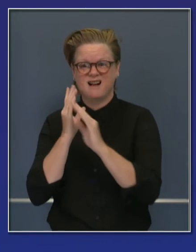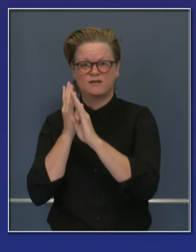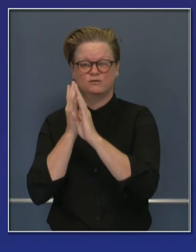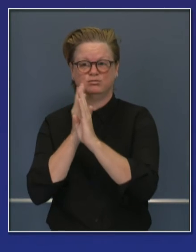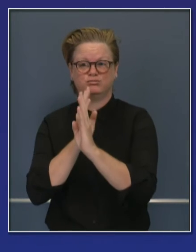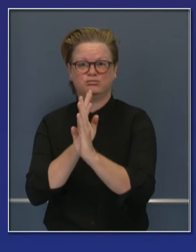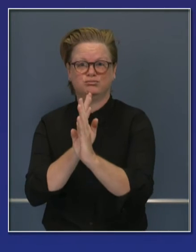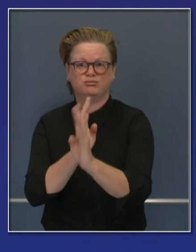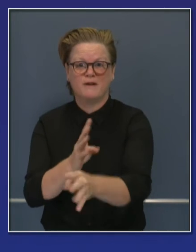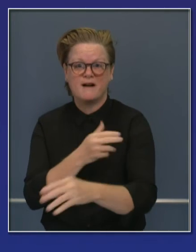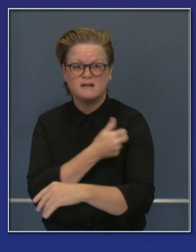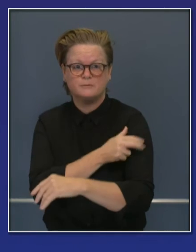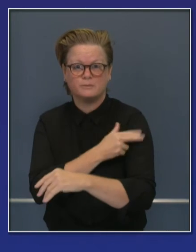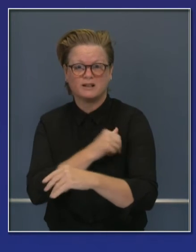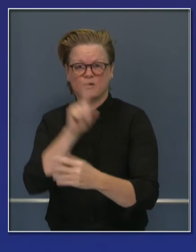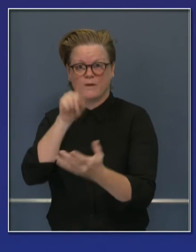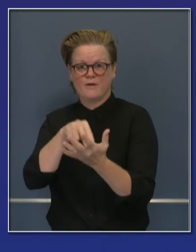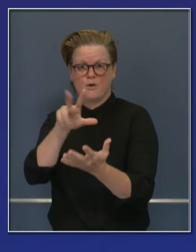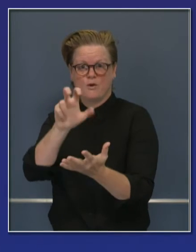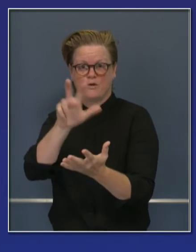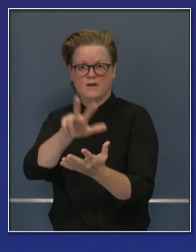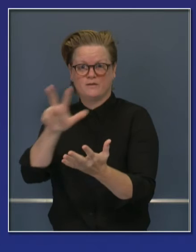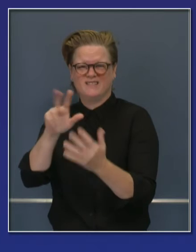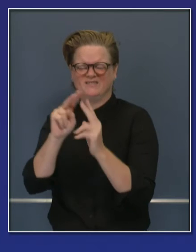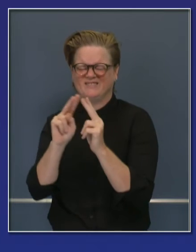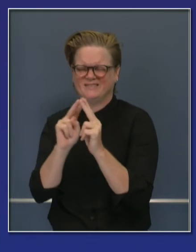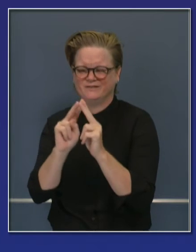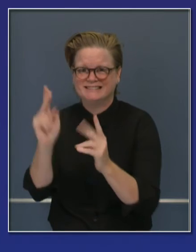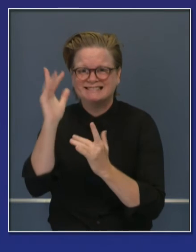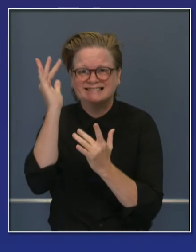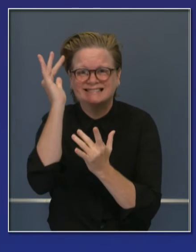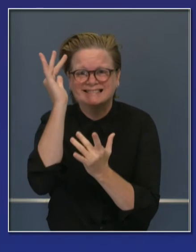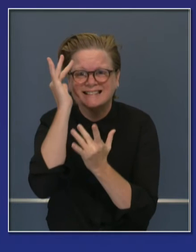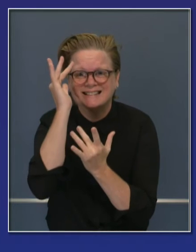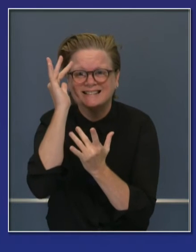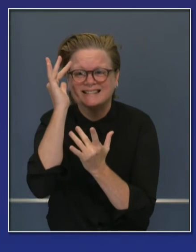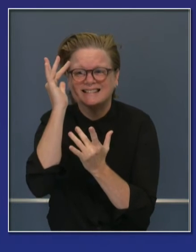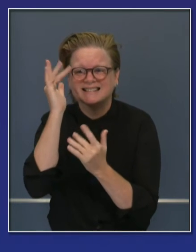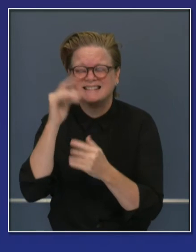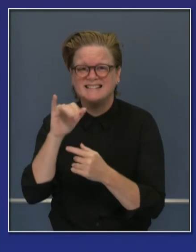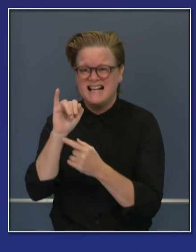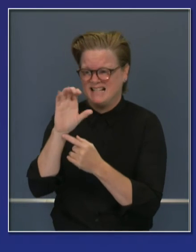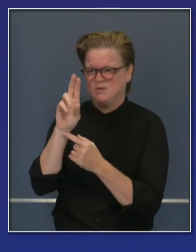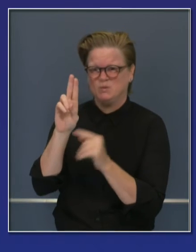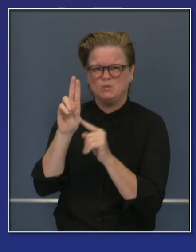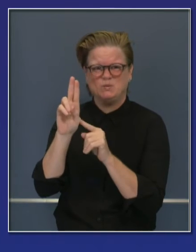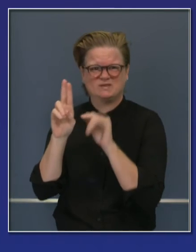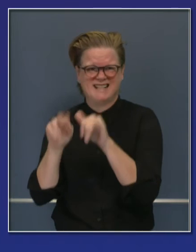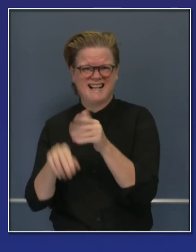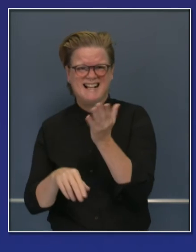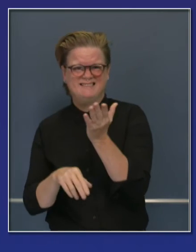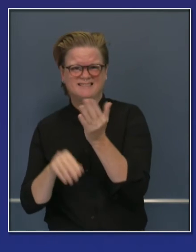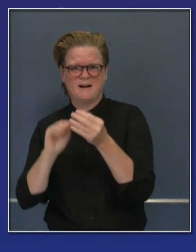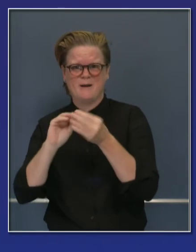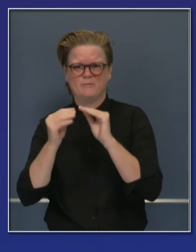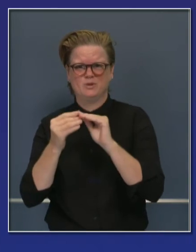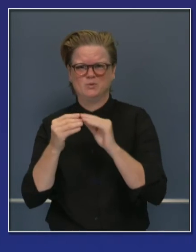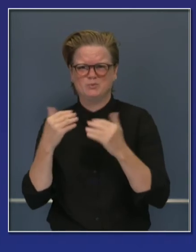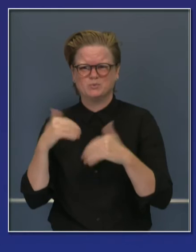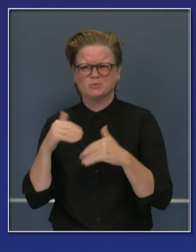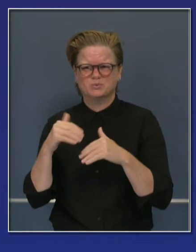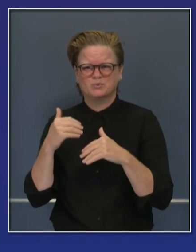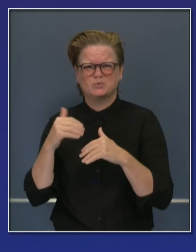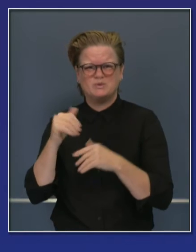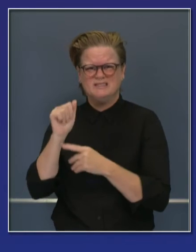week was 17% of all of our ICU patients, representing COVID-19 positive